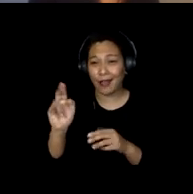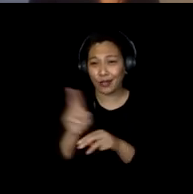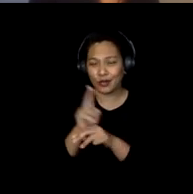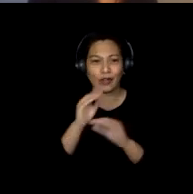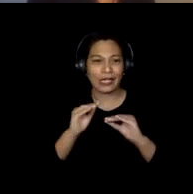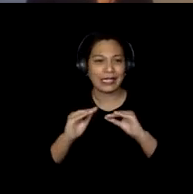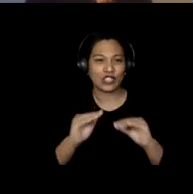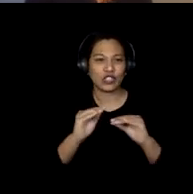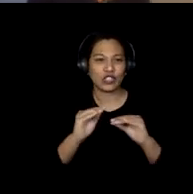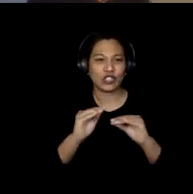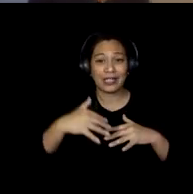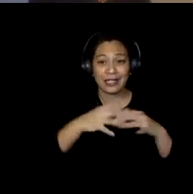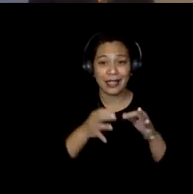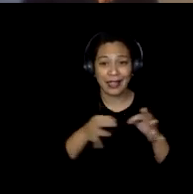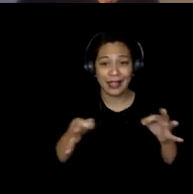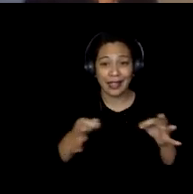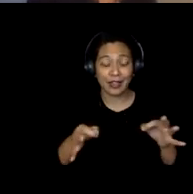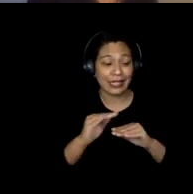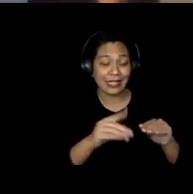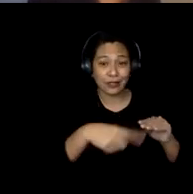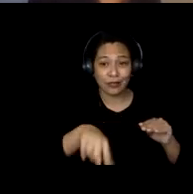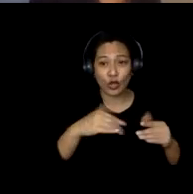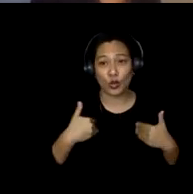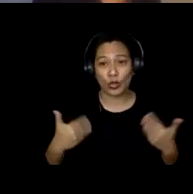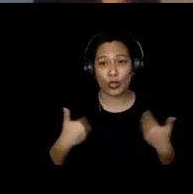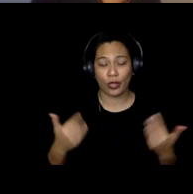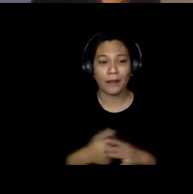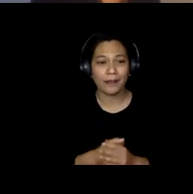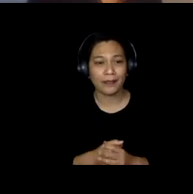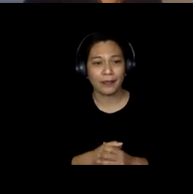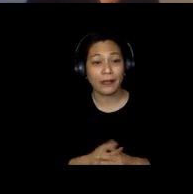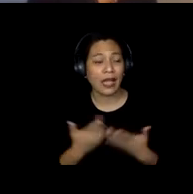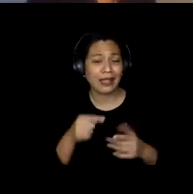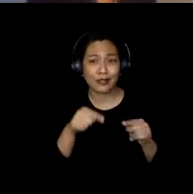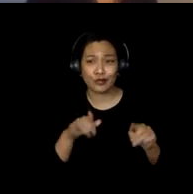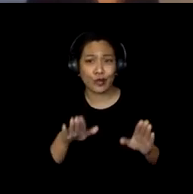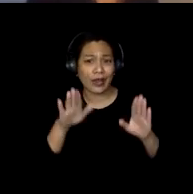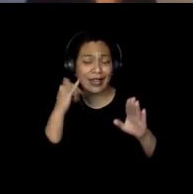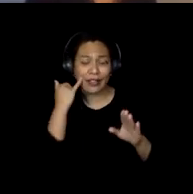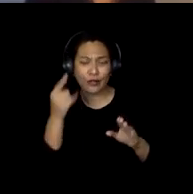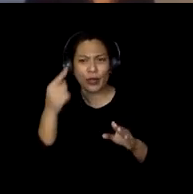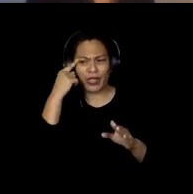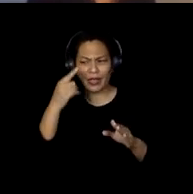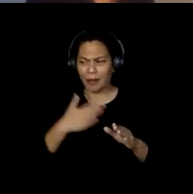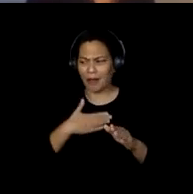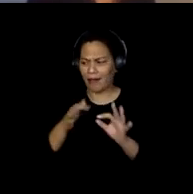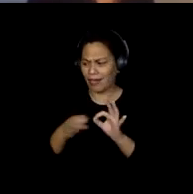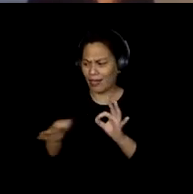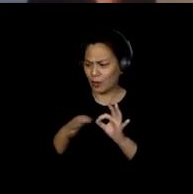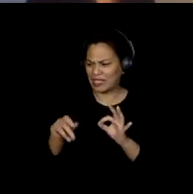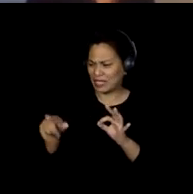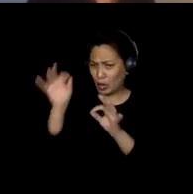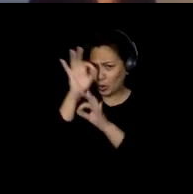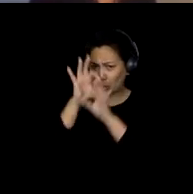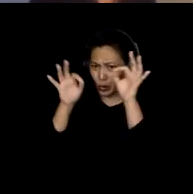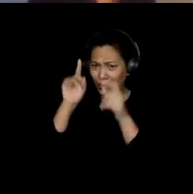to youth. And this is kind of great because if you think, if your language is not translated by Google, you're at a